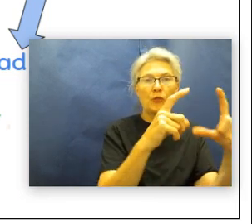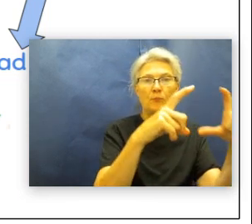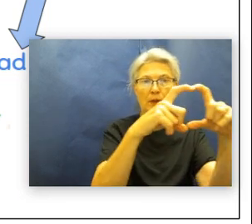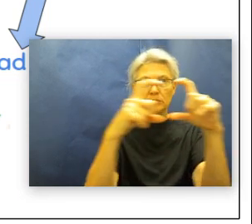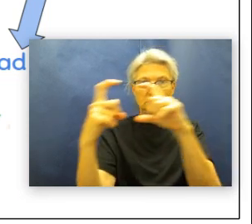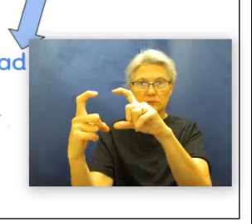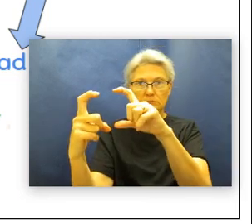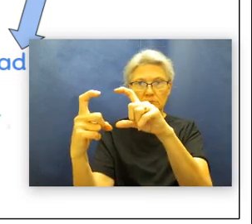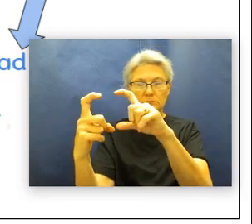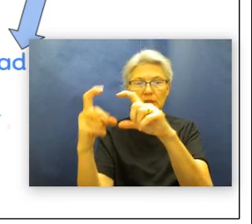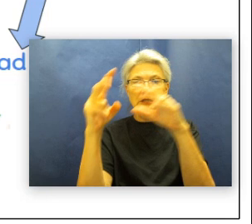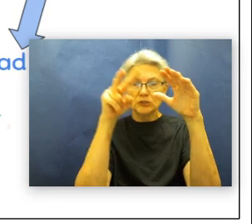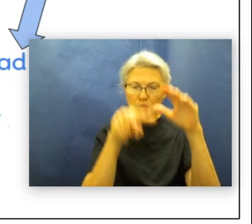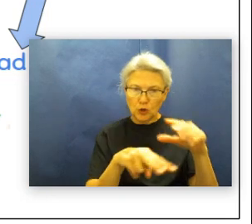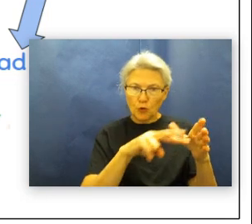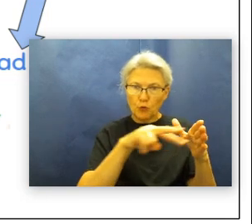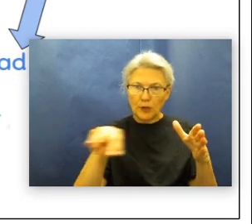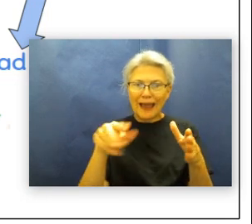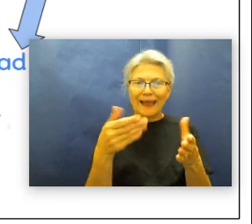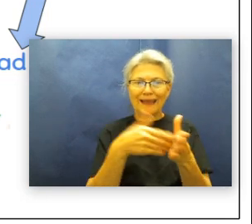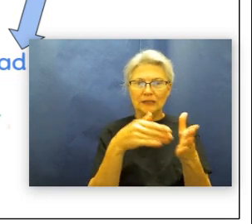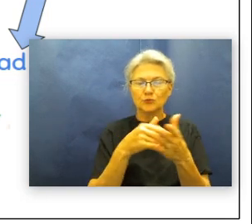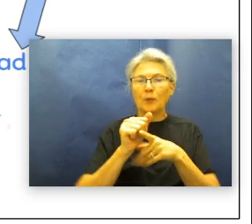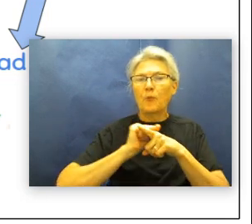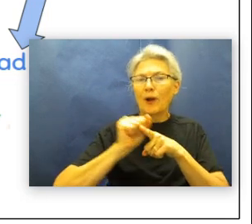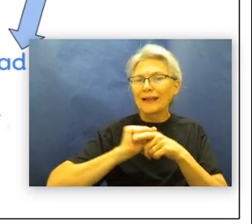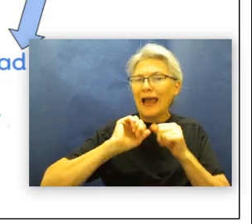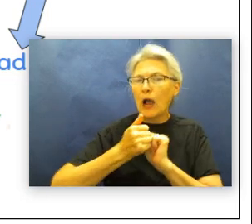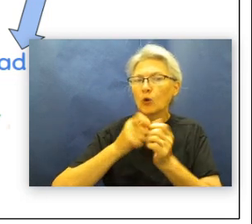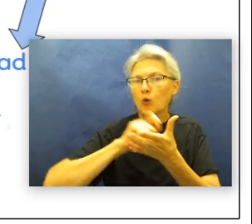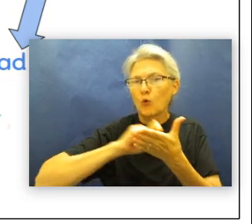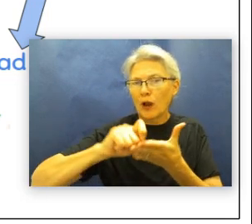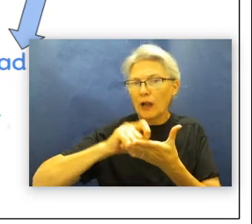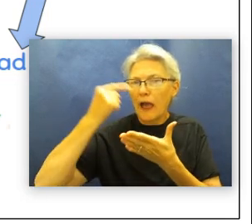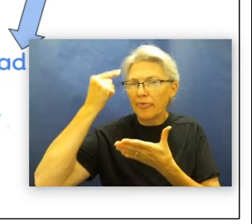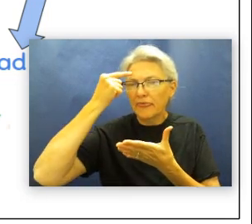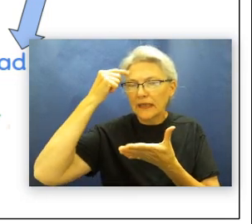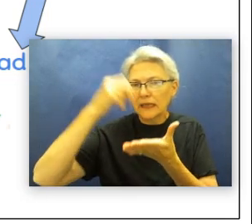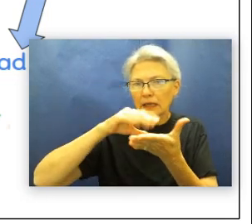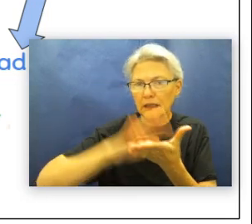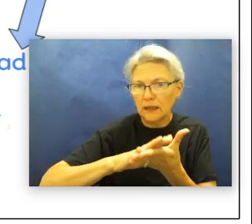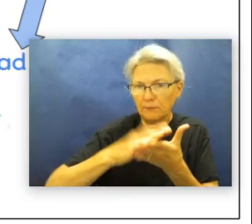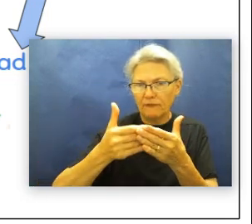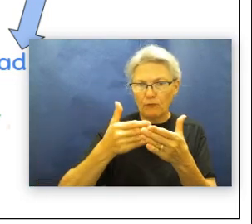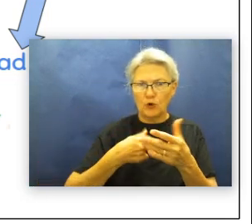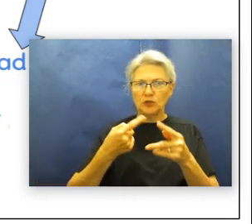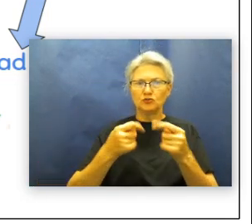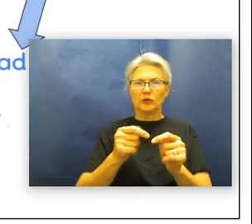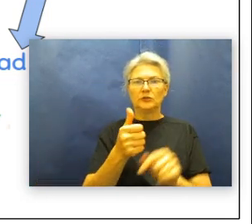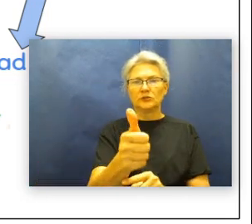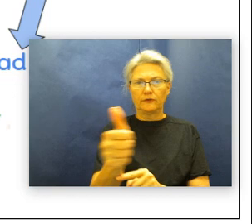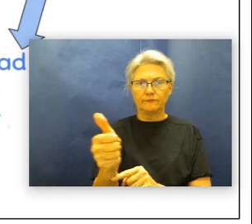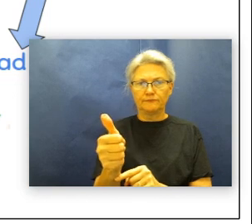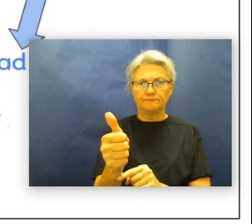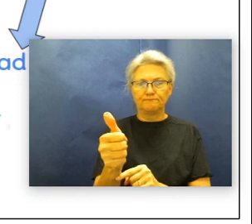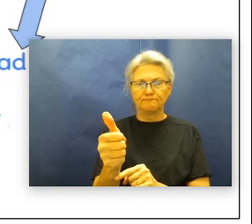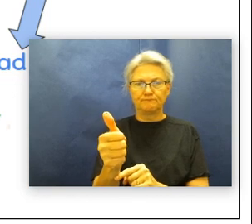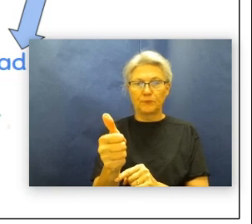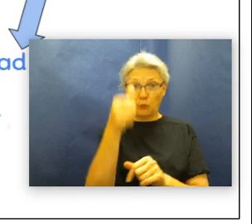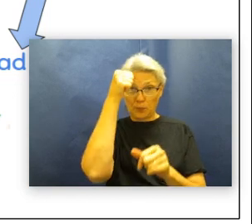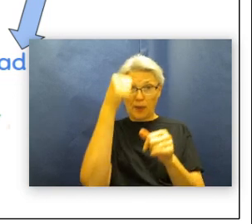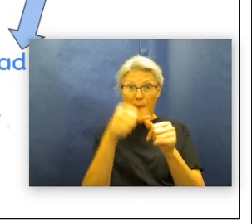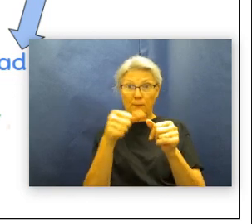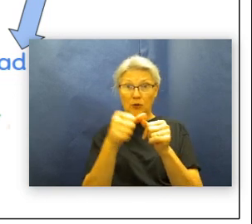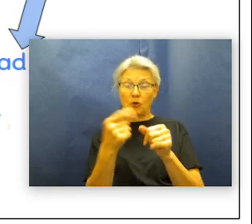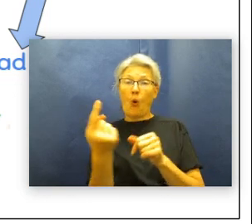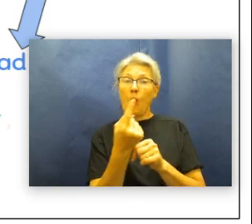below again so that we can practice how to write our thinking before you try it out on your own. Remember,